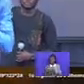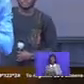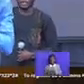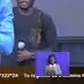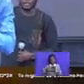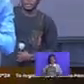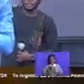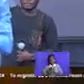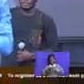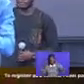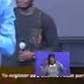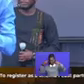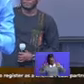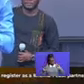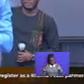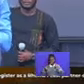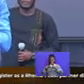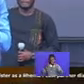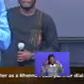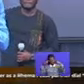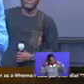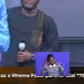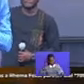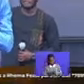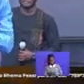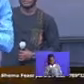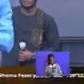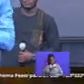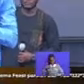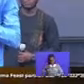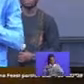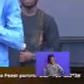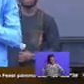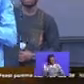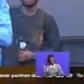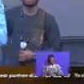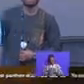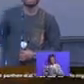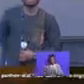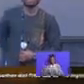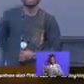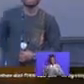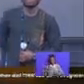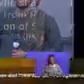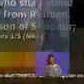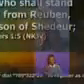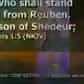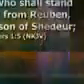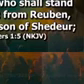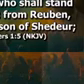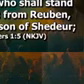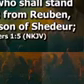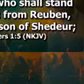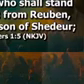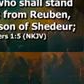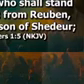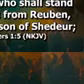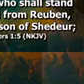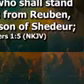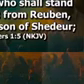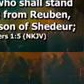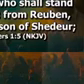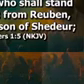them they begin to prosper they begin to prosper doors will be open and they going to be 500 of them and the Lord